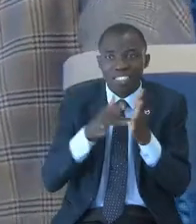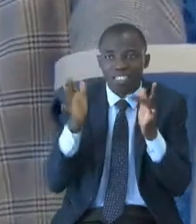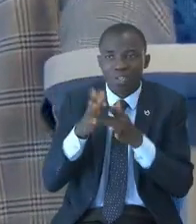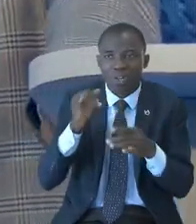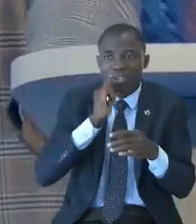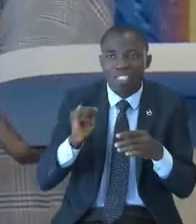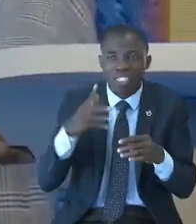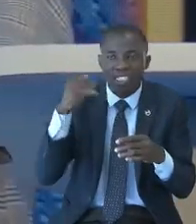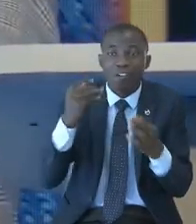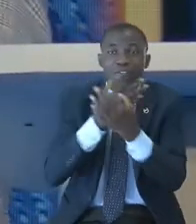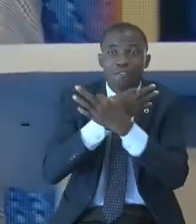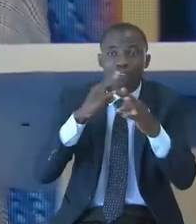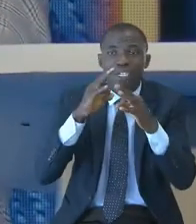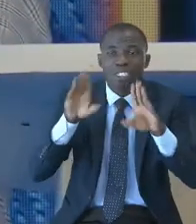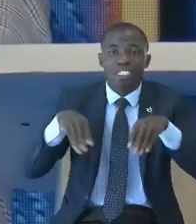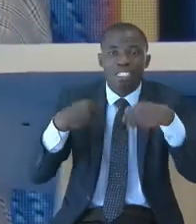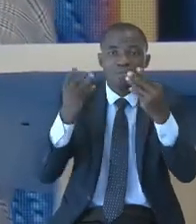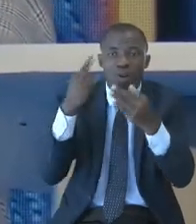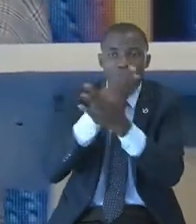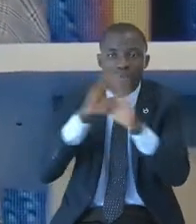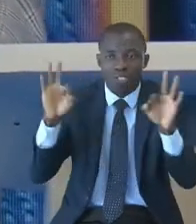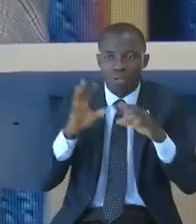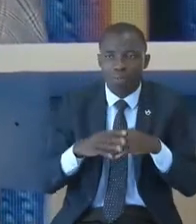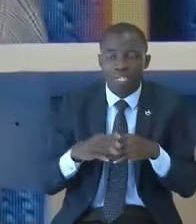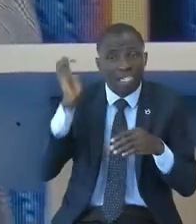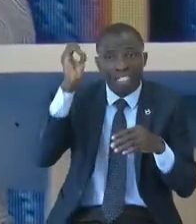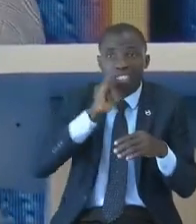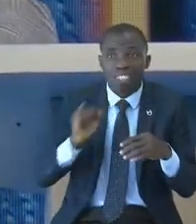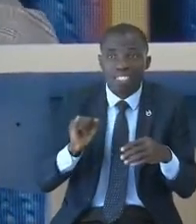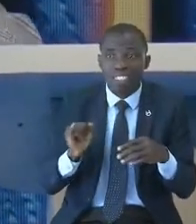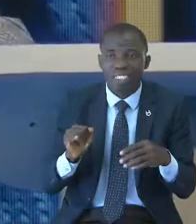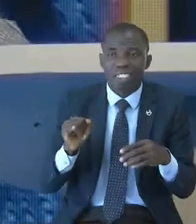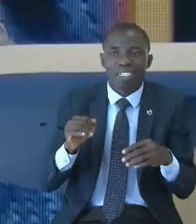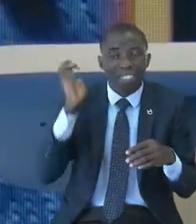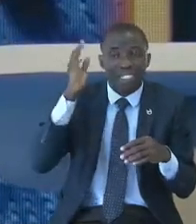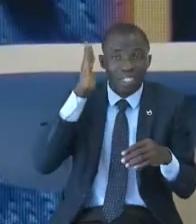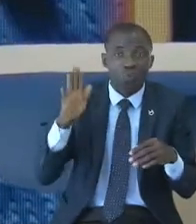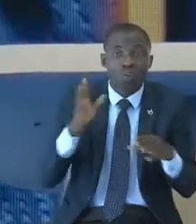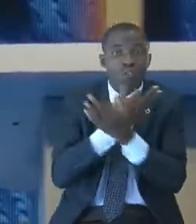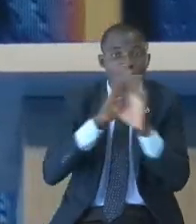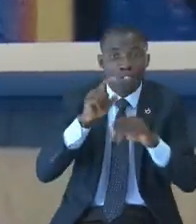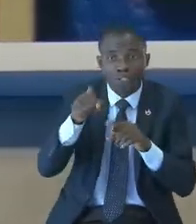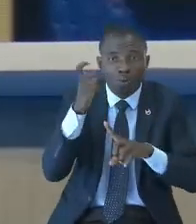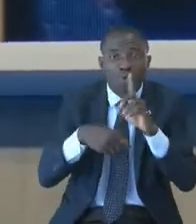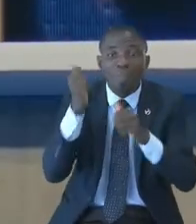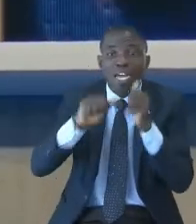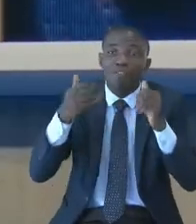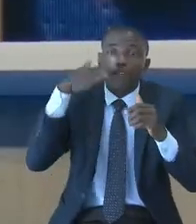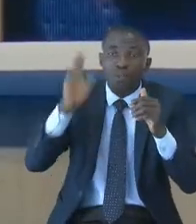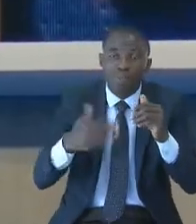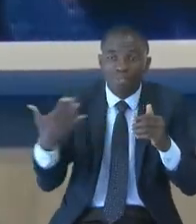the emancipator, and he will liberate you from every evil sin today